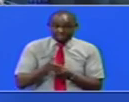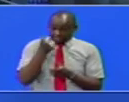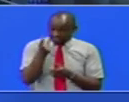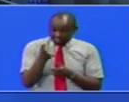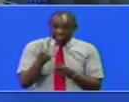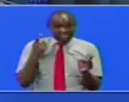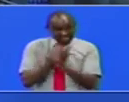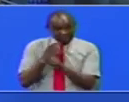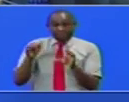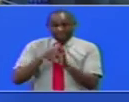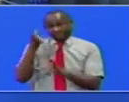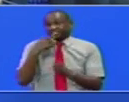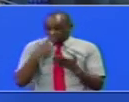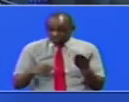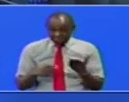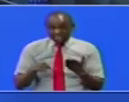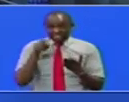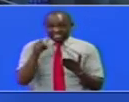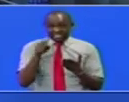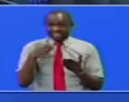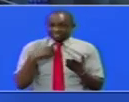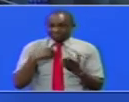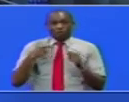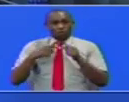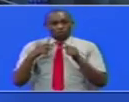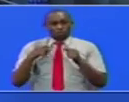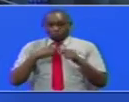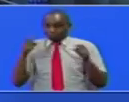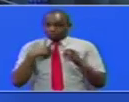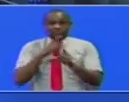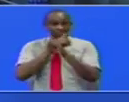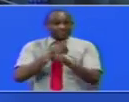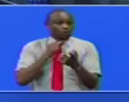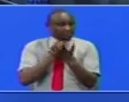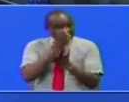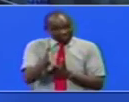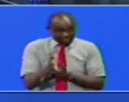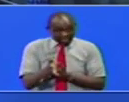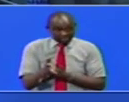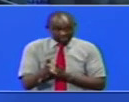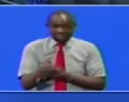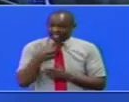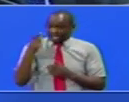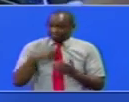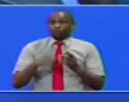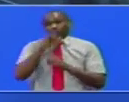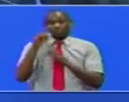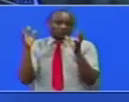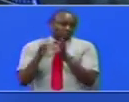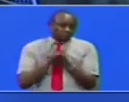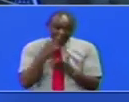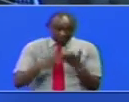the different members of the House, we saw those leaning towards the opposition trying to come to the defence of the Auditor General, and those allied to the Jubilee